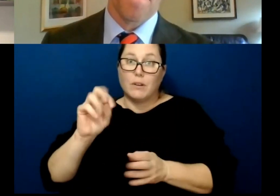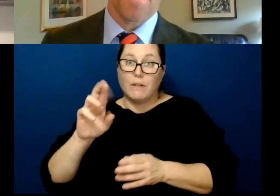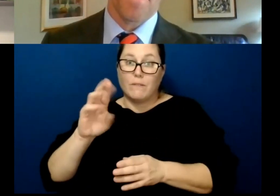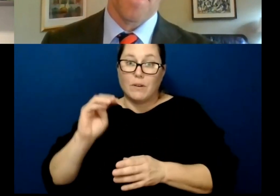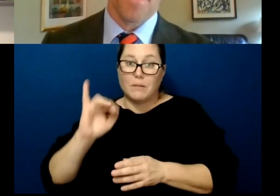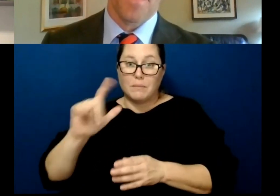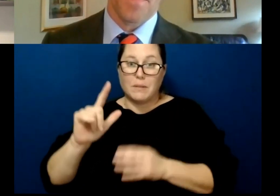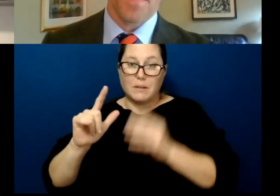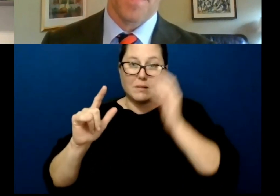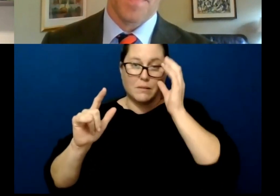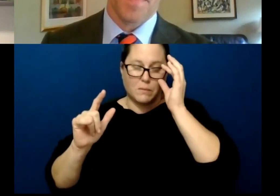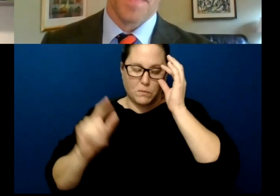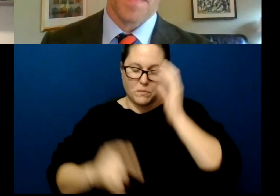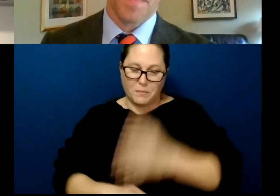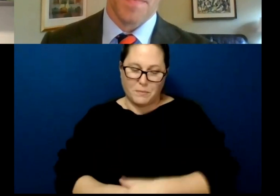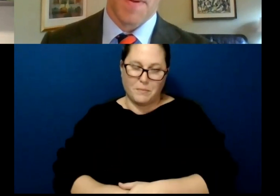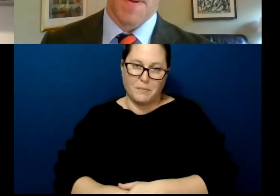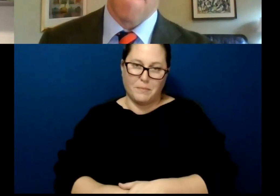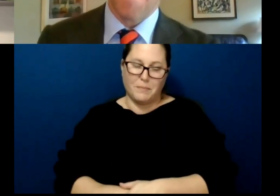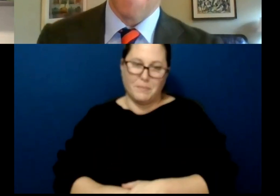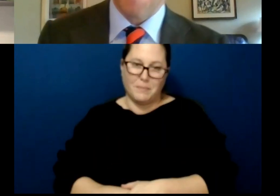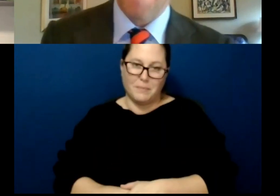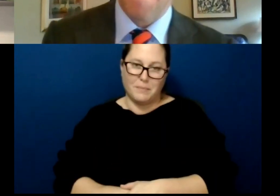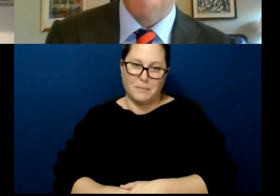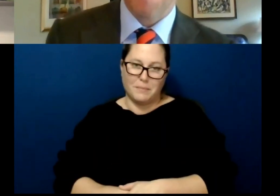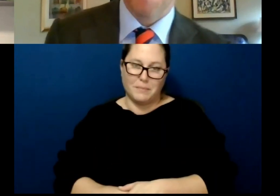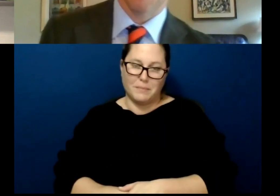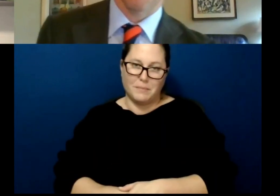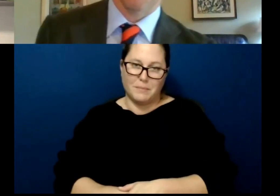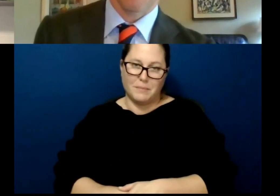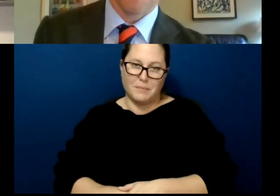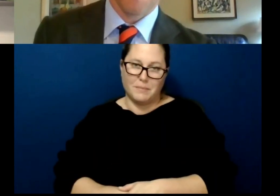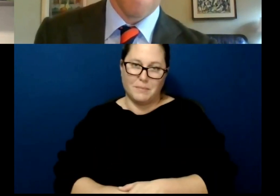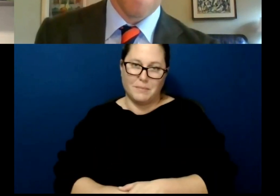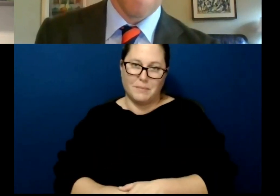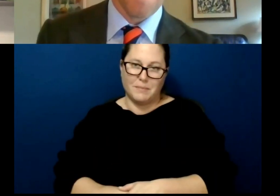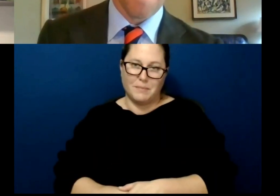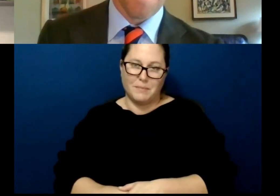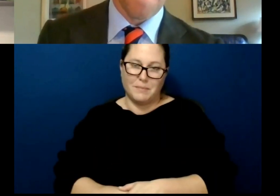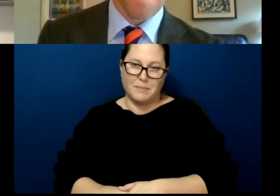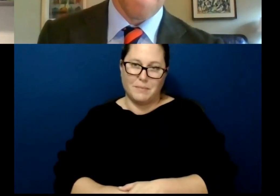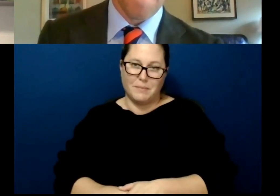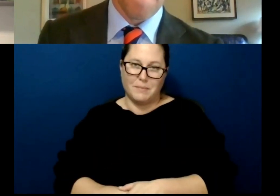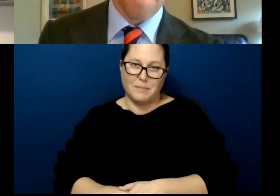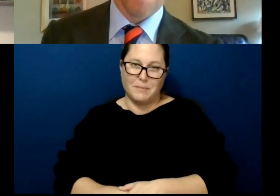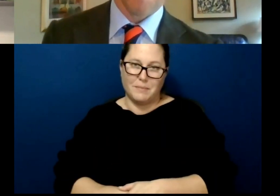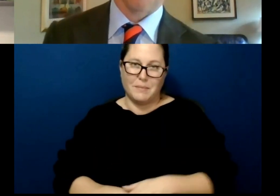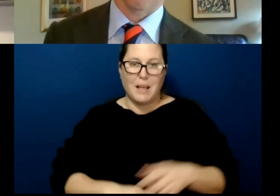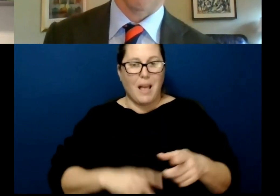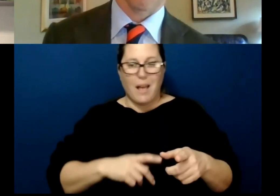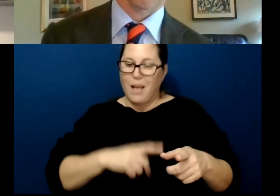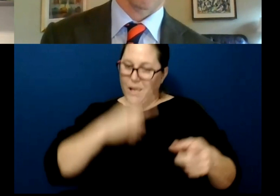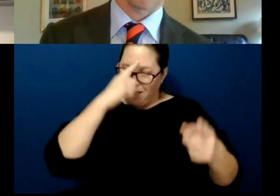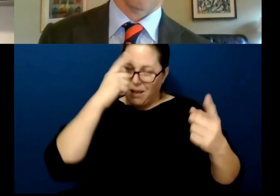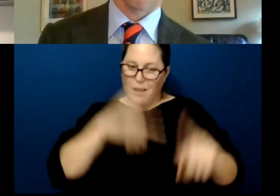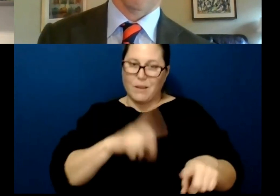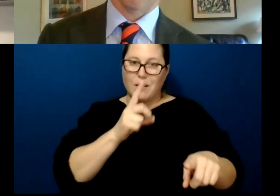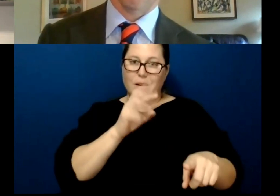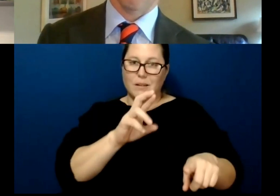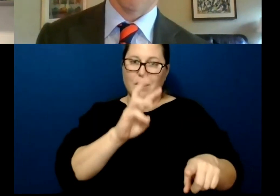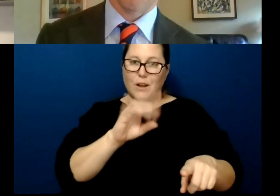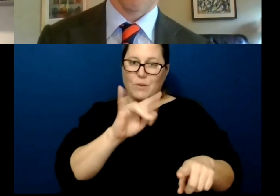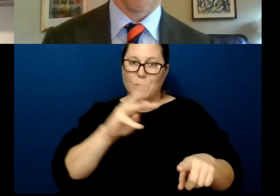Yes, I would say that even through the burnout, I'm going to agree with Dr. Williams that I